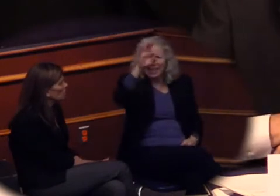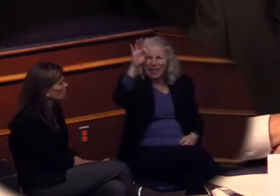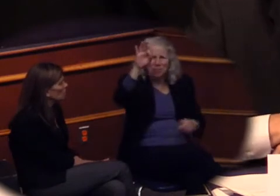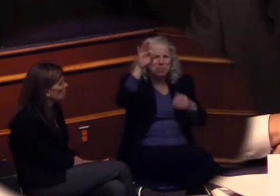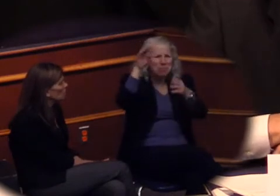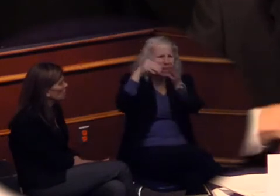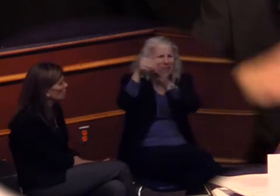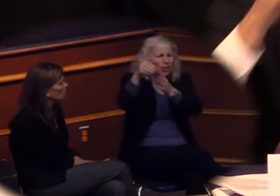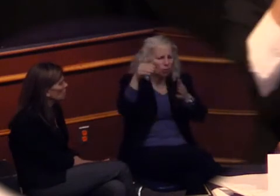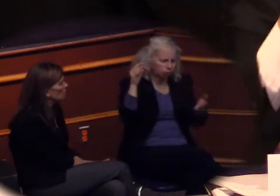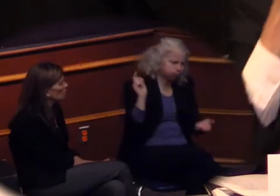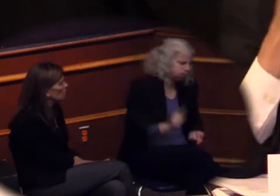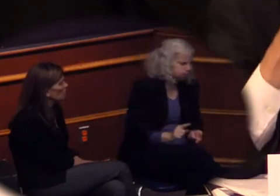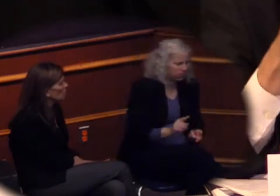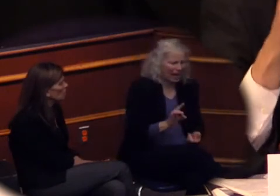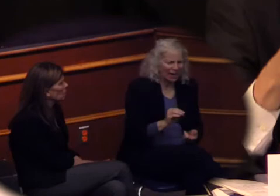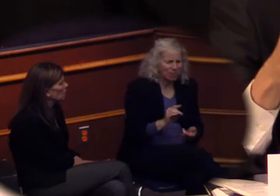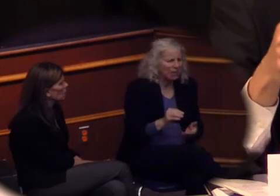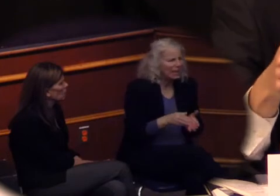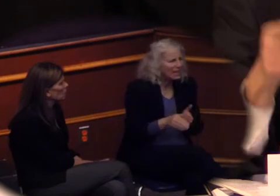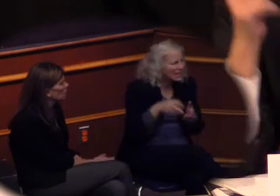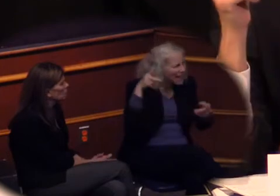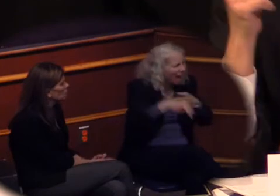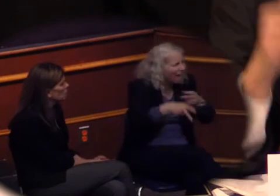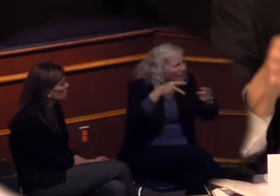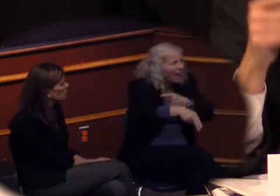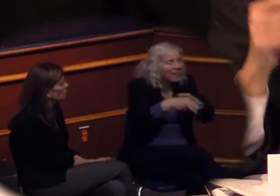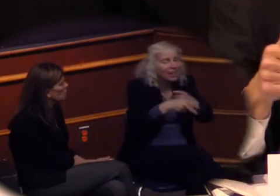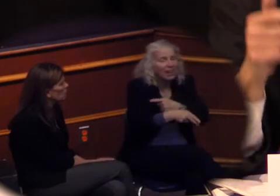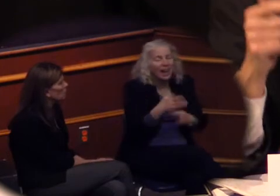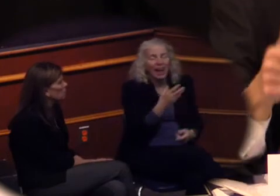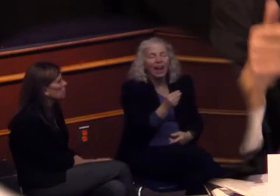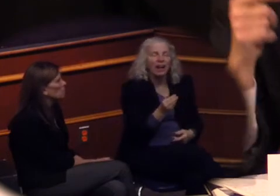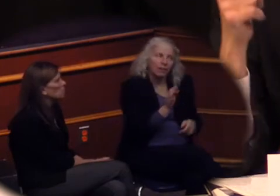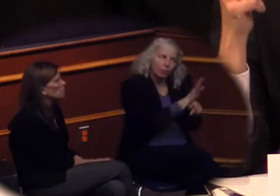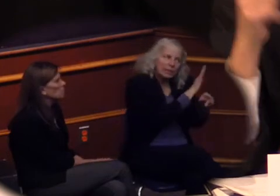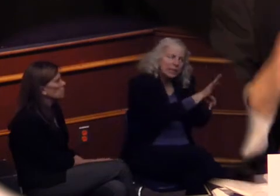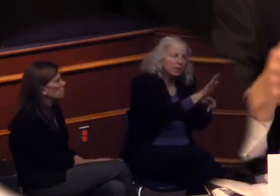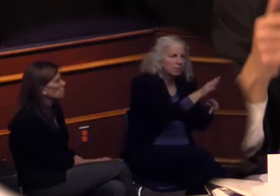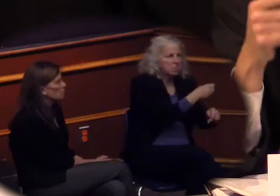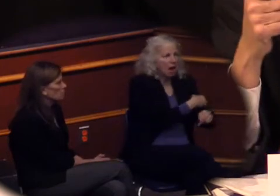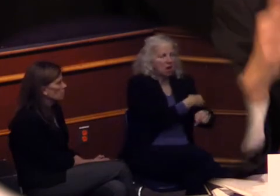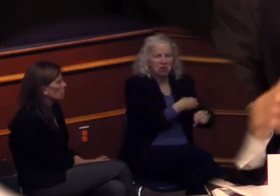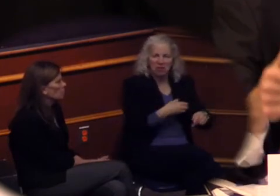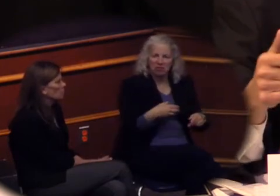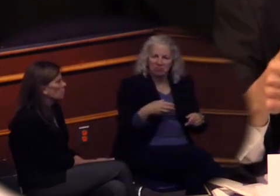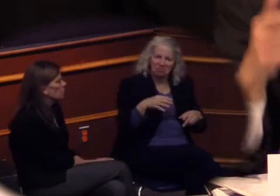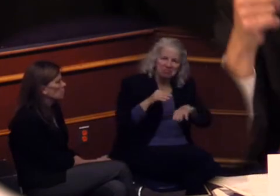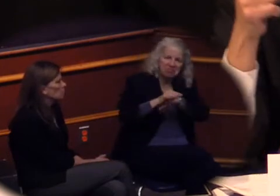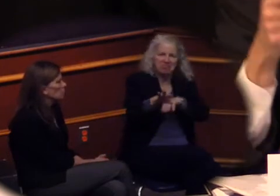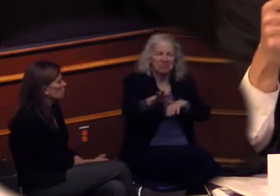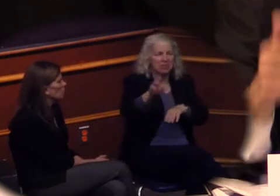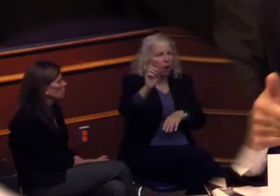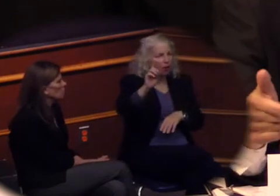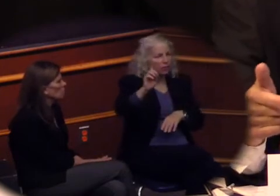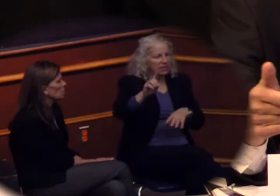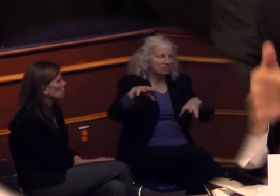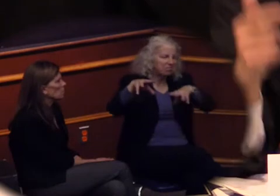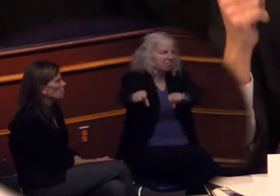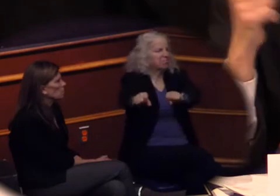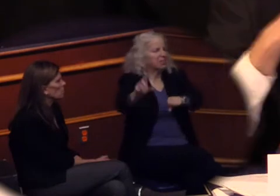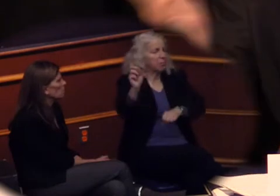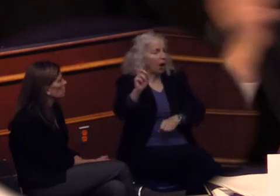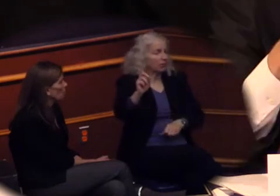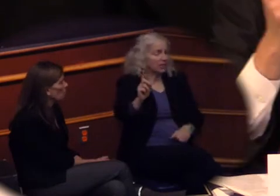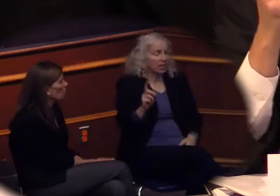a big cut. And then I want to say the bigger problem here is corporate power influencing and taking over our democracy, and I think that's a distinction